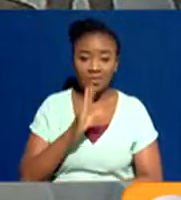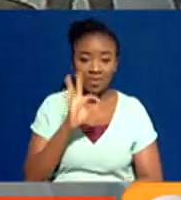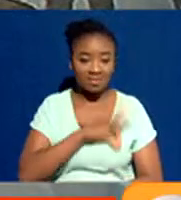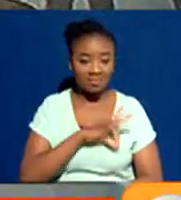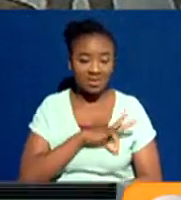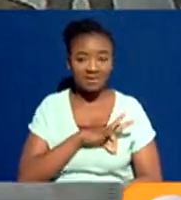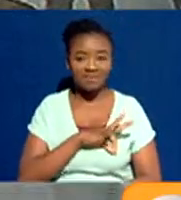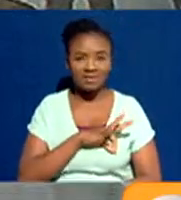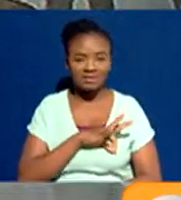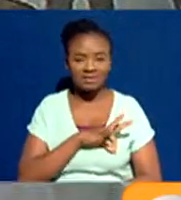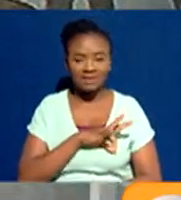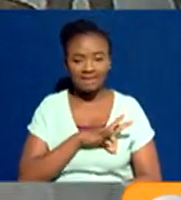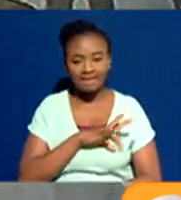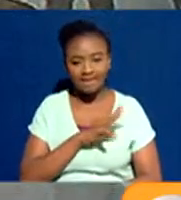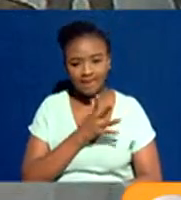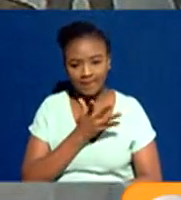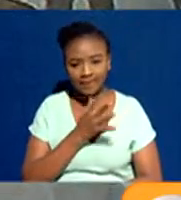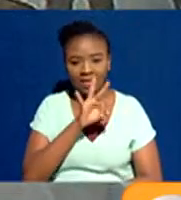from a